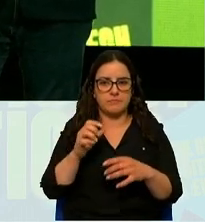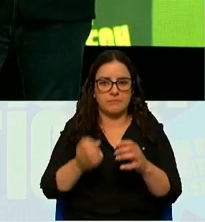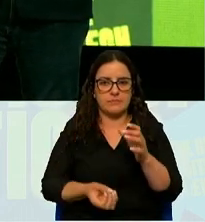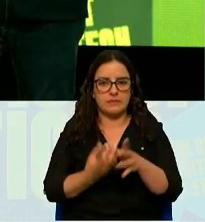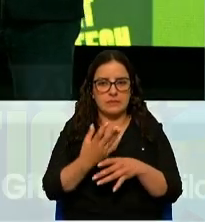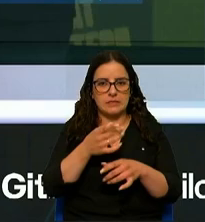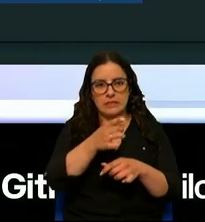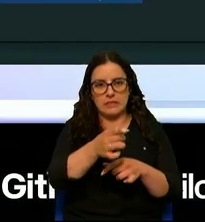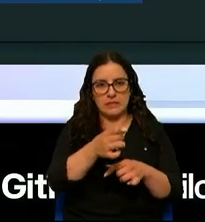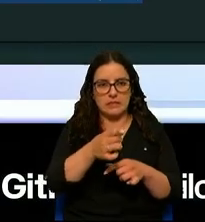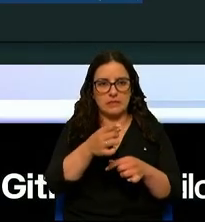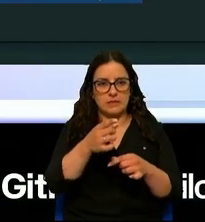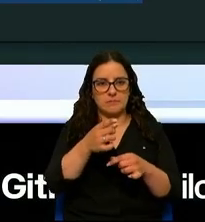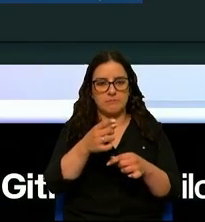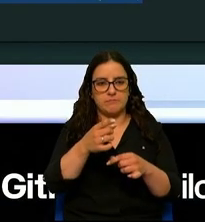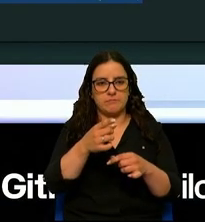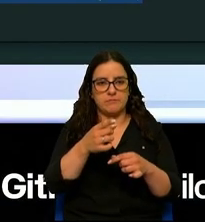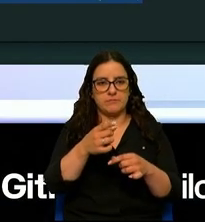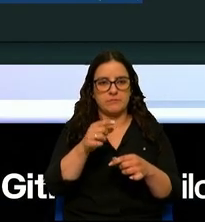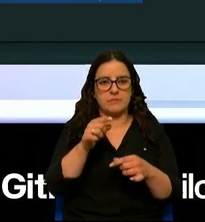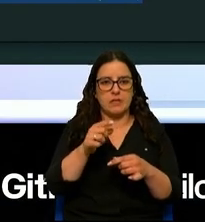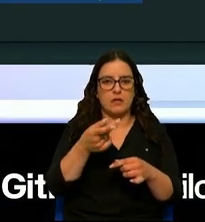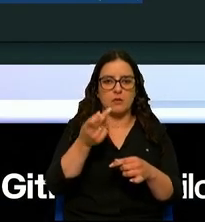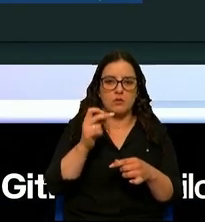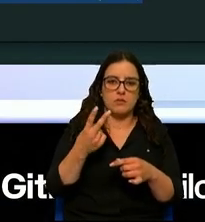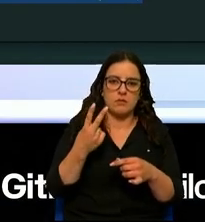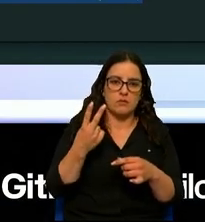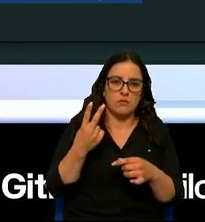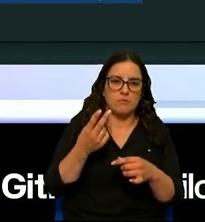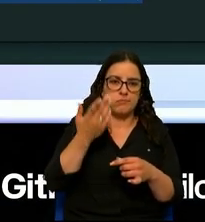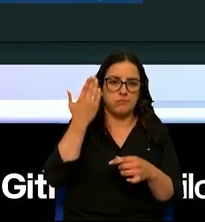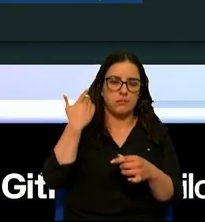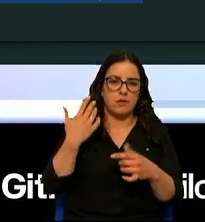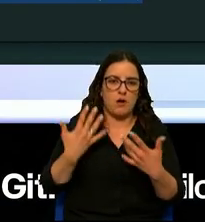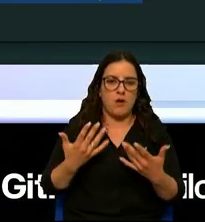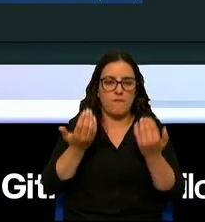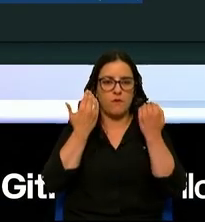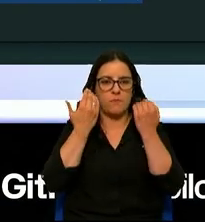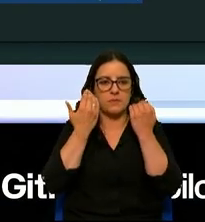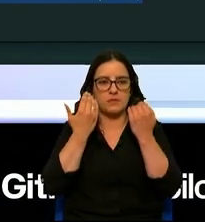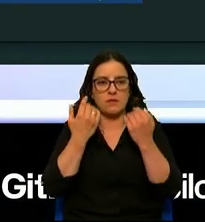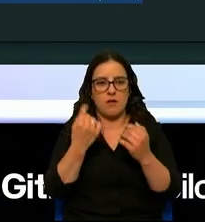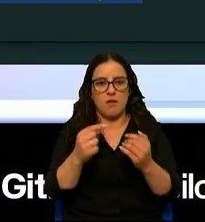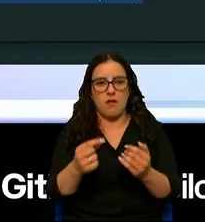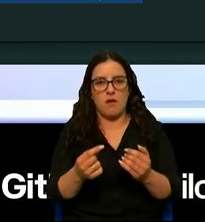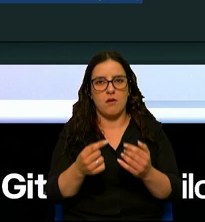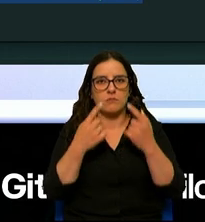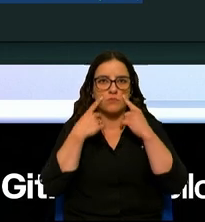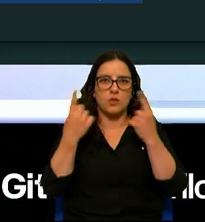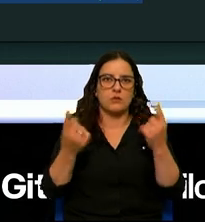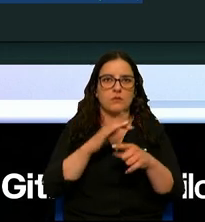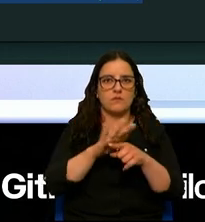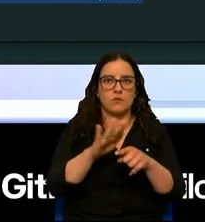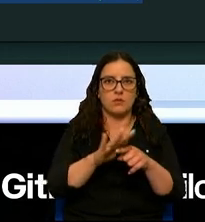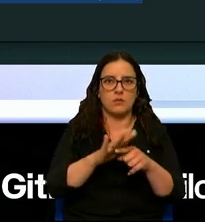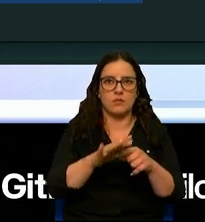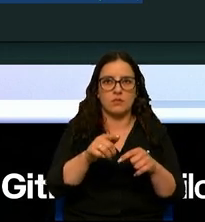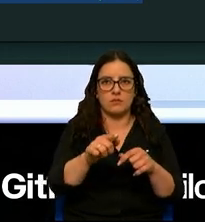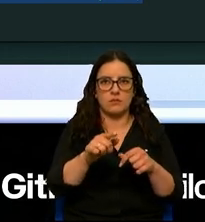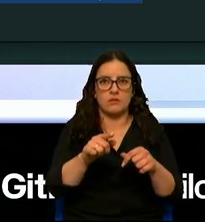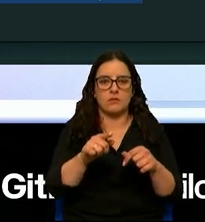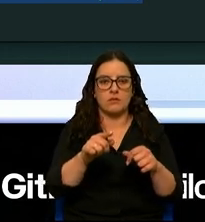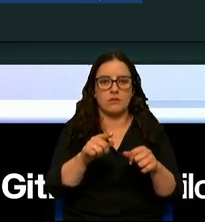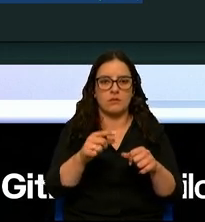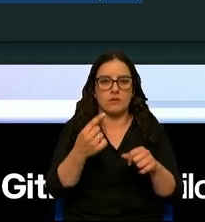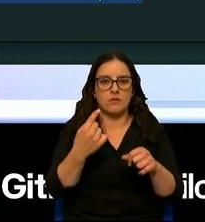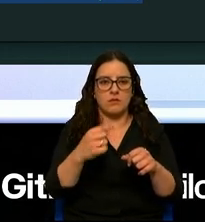called GitHub Copilot, and because it was 2 years ago, we have data that is showing us a little bit of the impact of that concept of having a